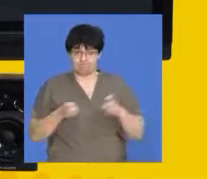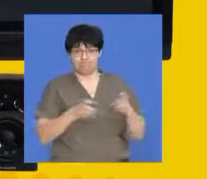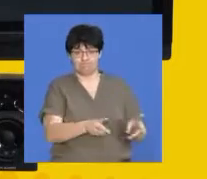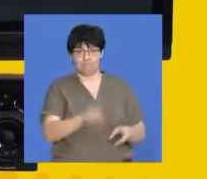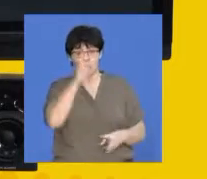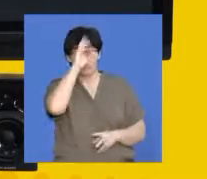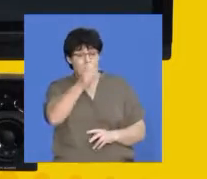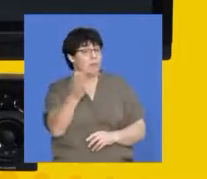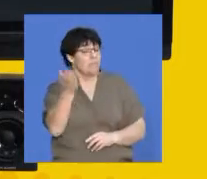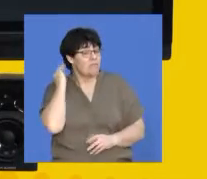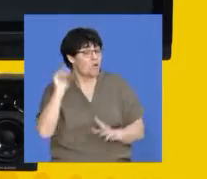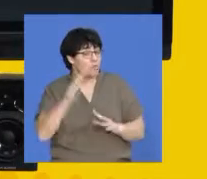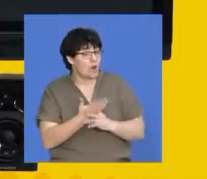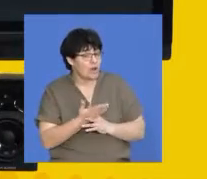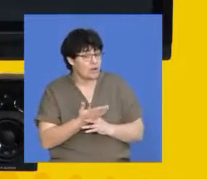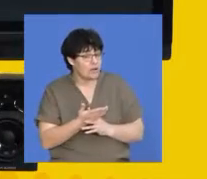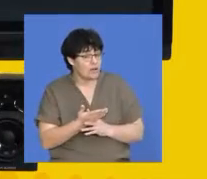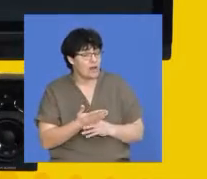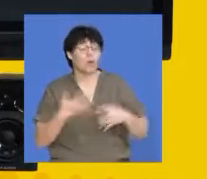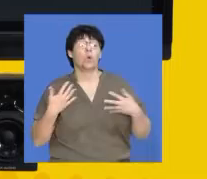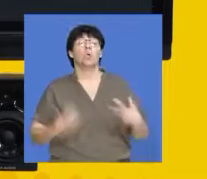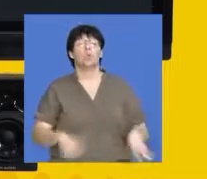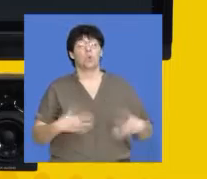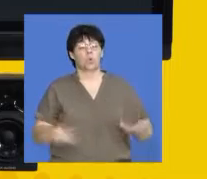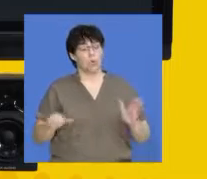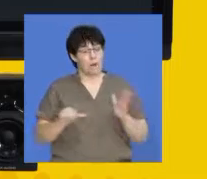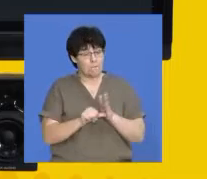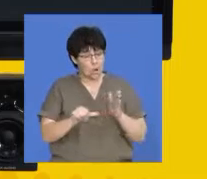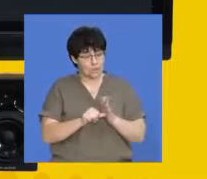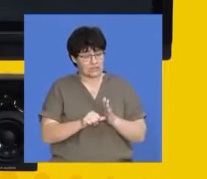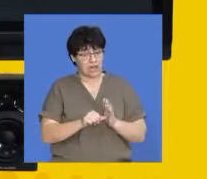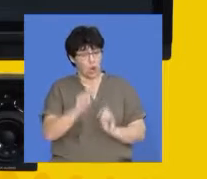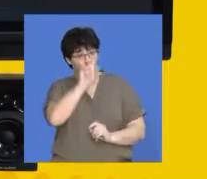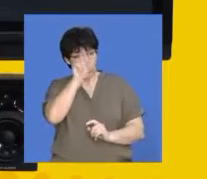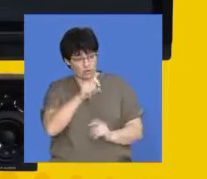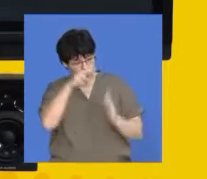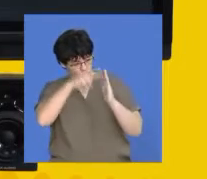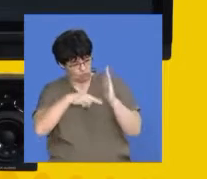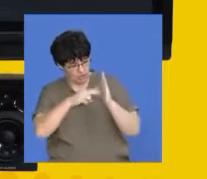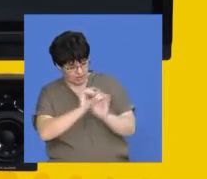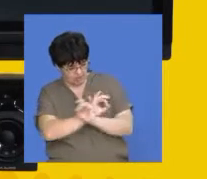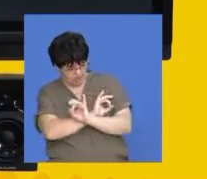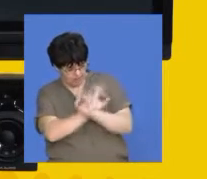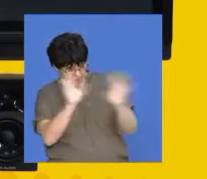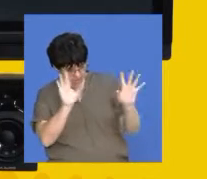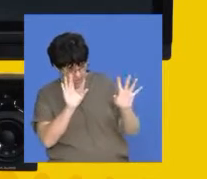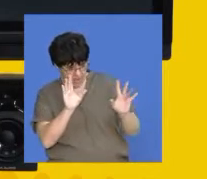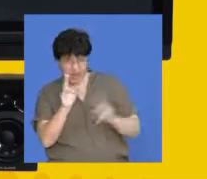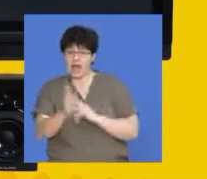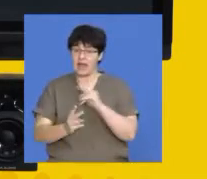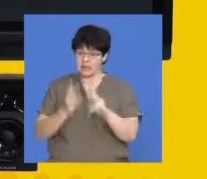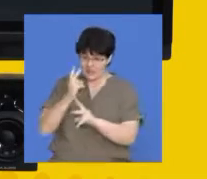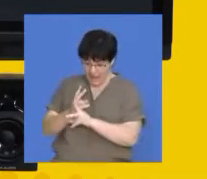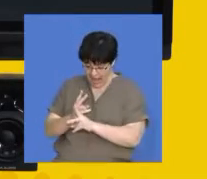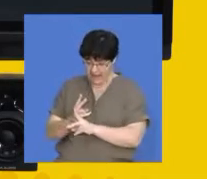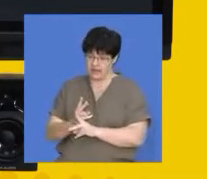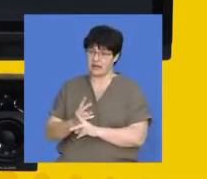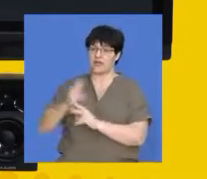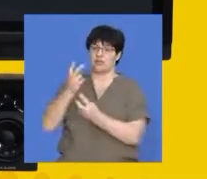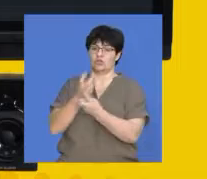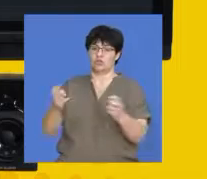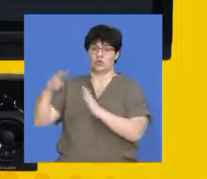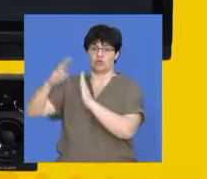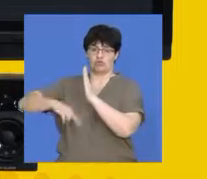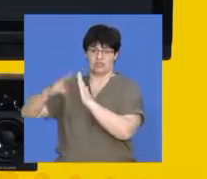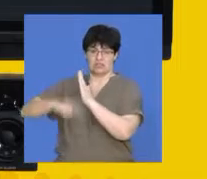guys, I told you before the break, the importance of reading the questions before reading the source. So if you do that,